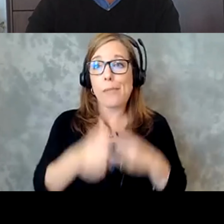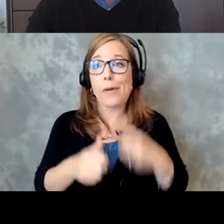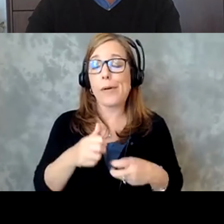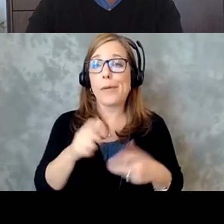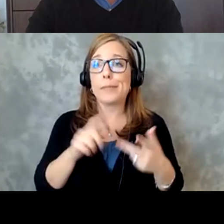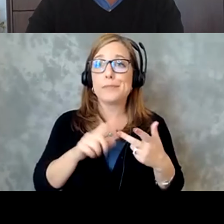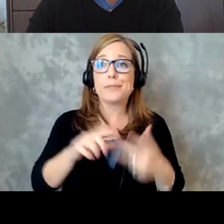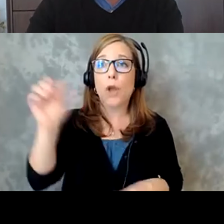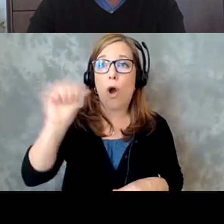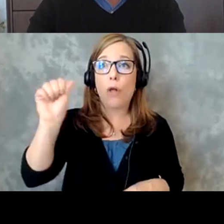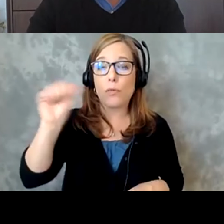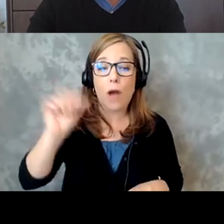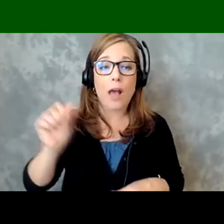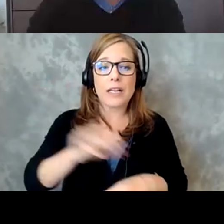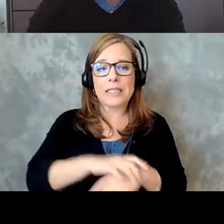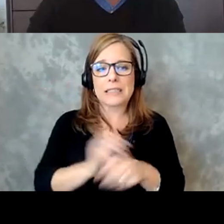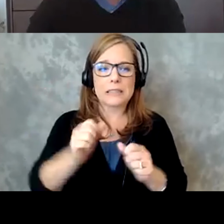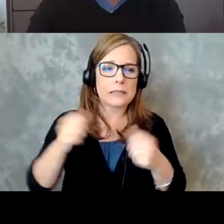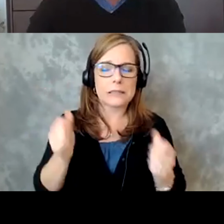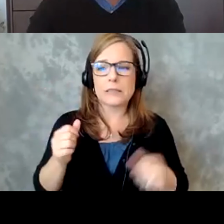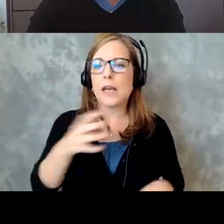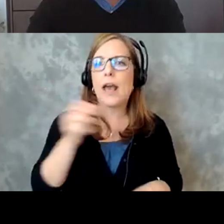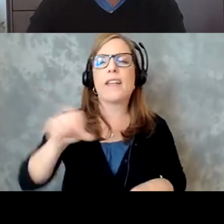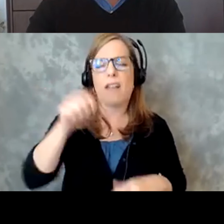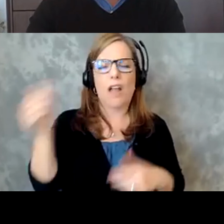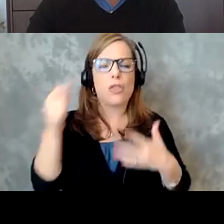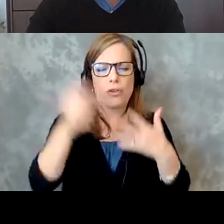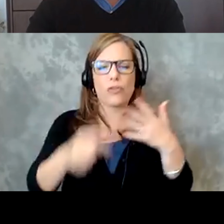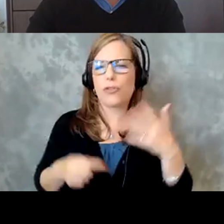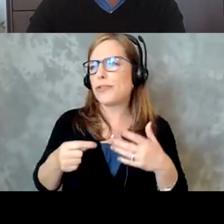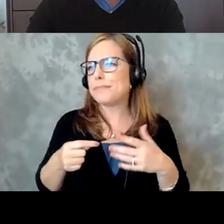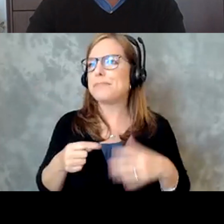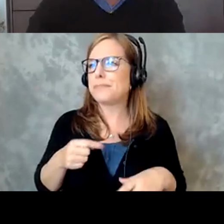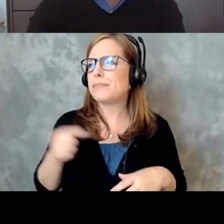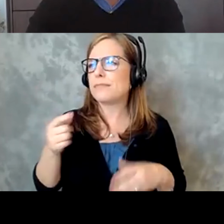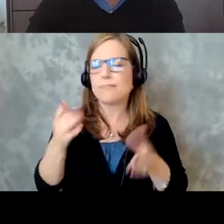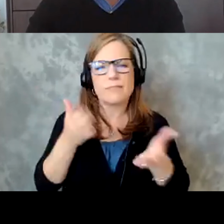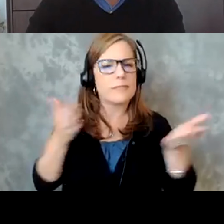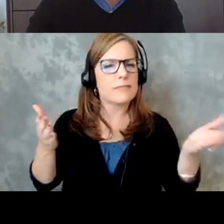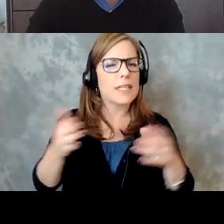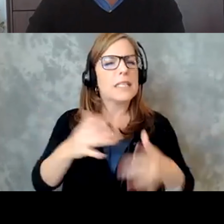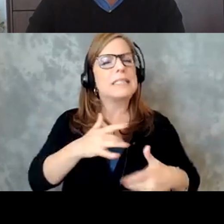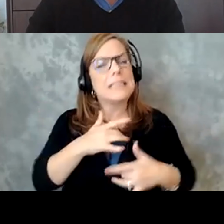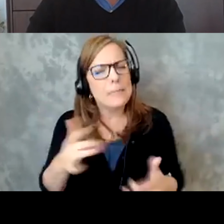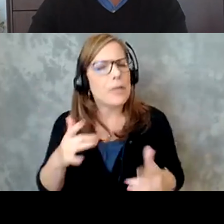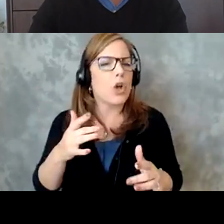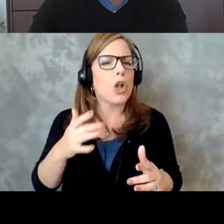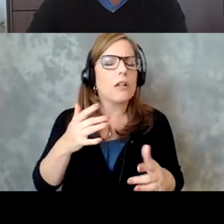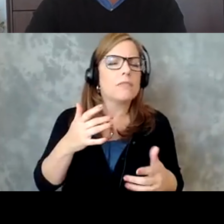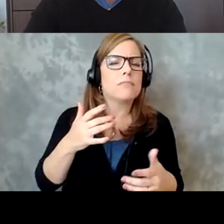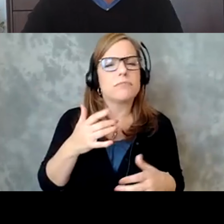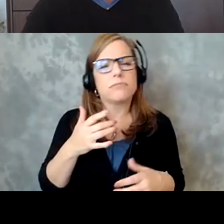arthritis, and other kind of typical ailments of someone in